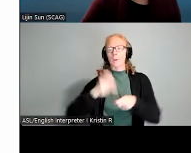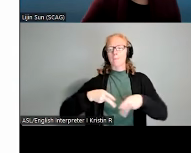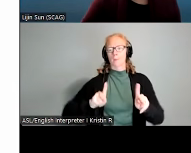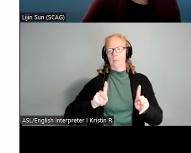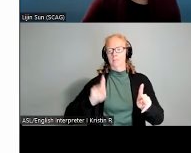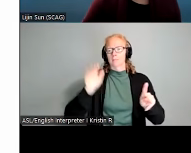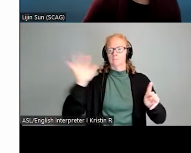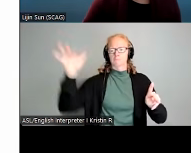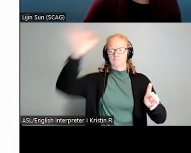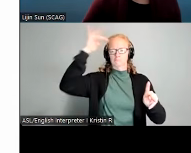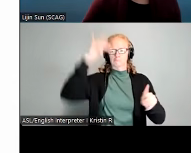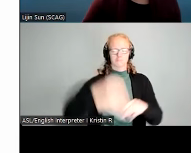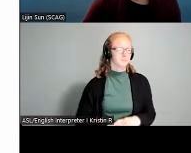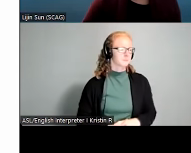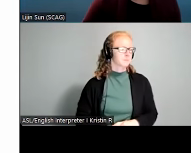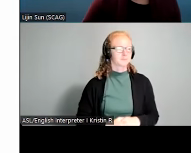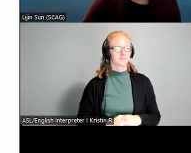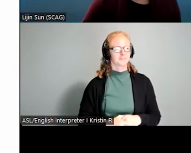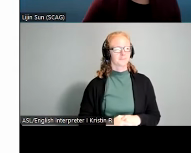projects. Next slide, please.